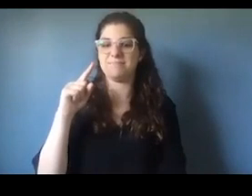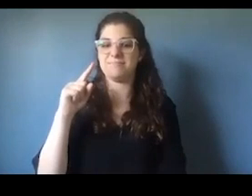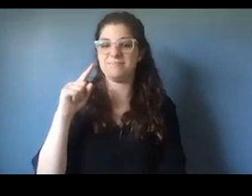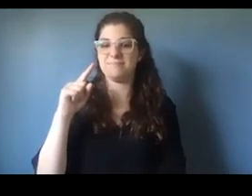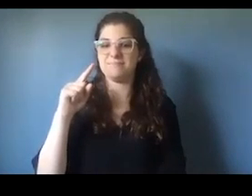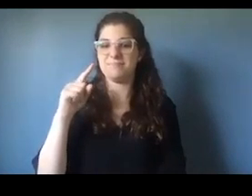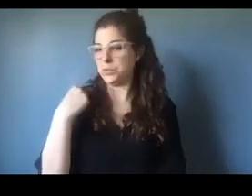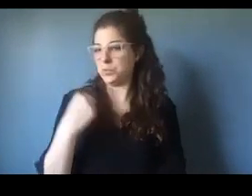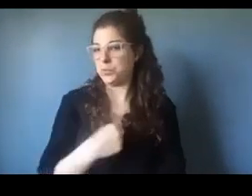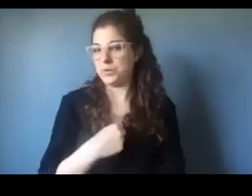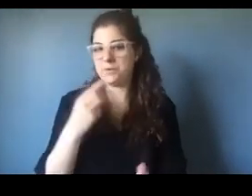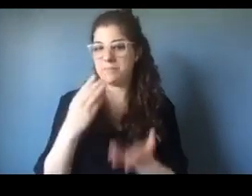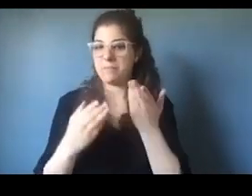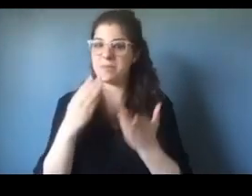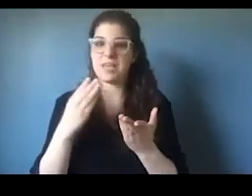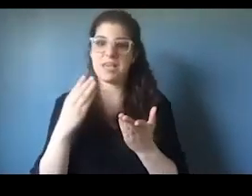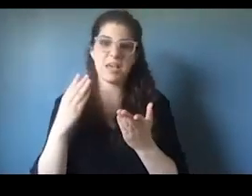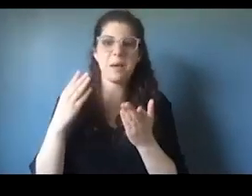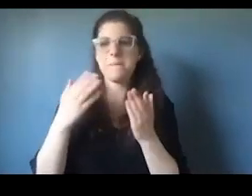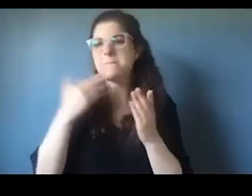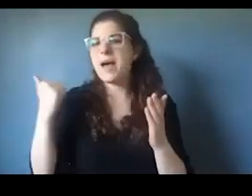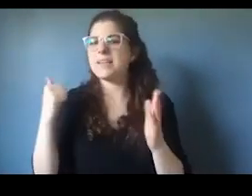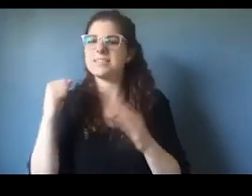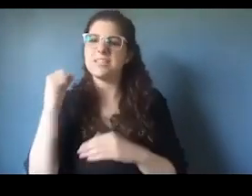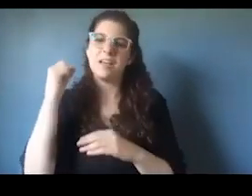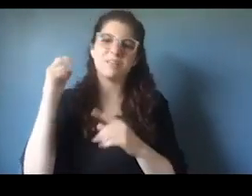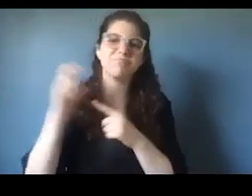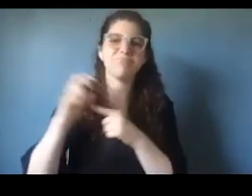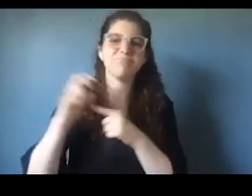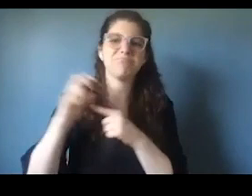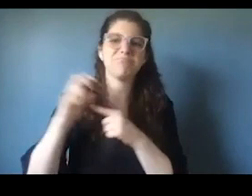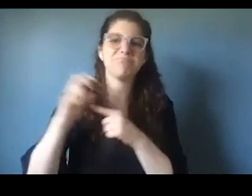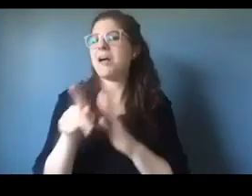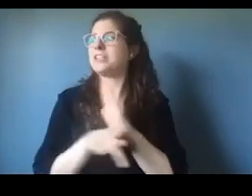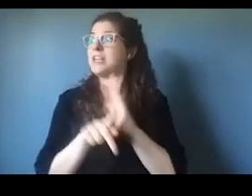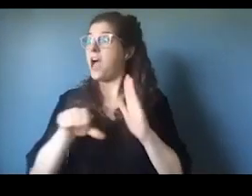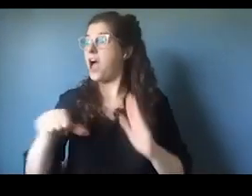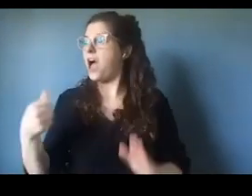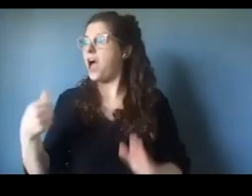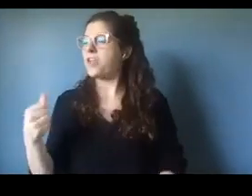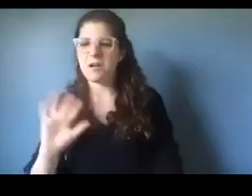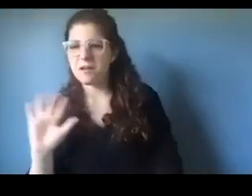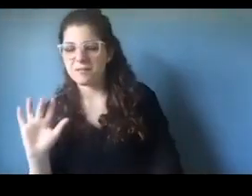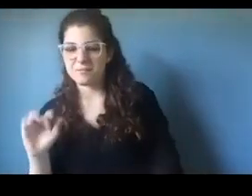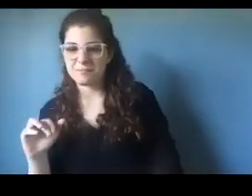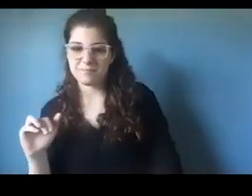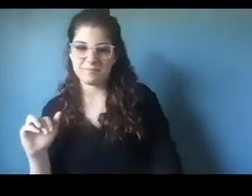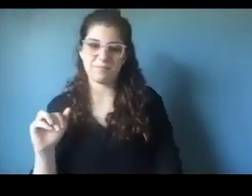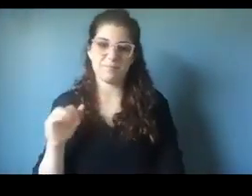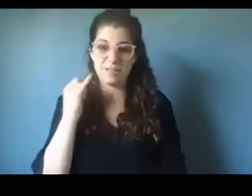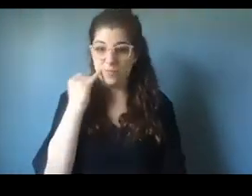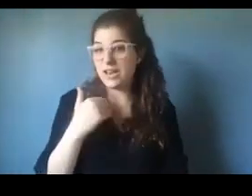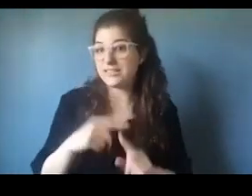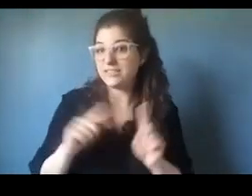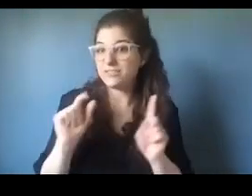we might be at the frontier of policy, or it can be hard to imagine, you know, whether we could have had a different situation or we